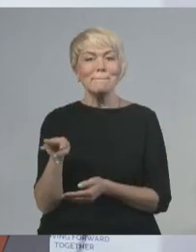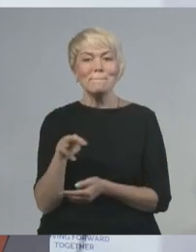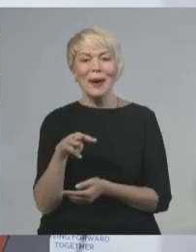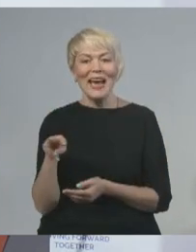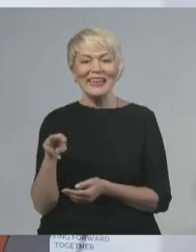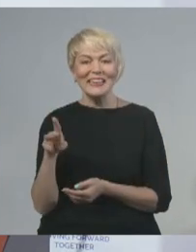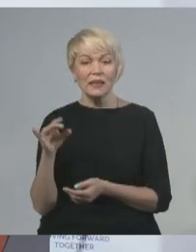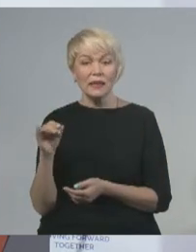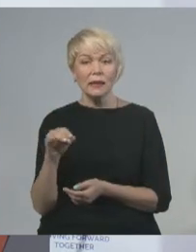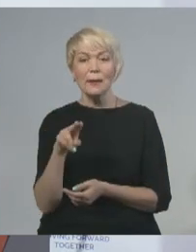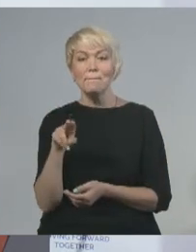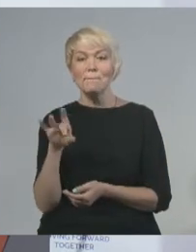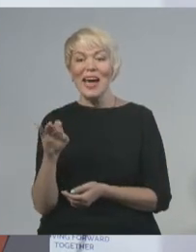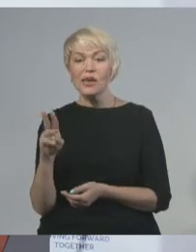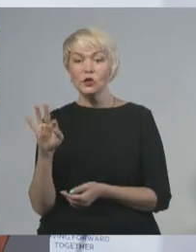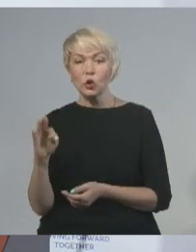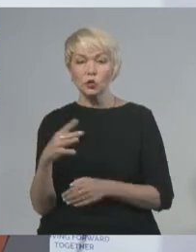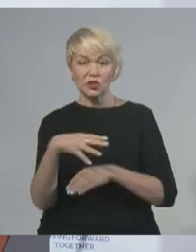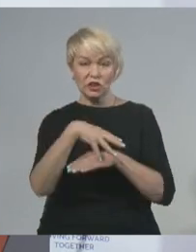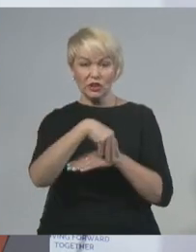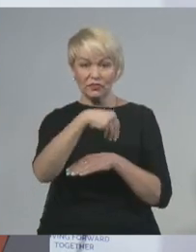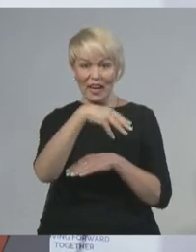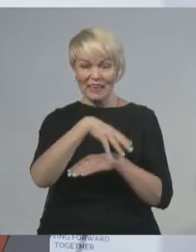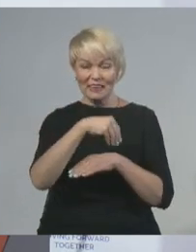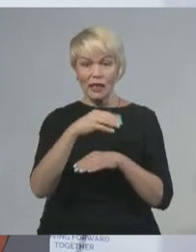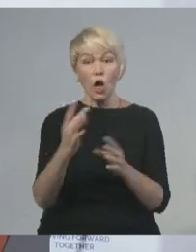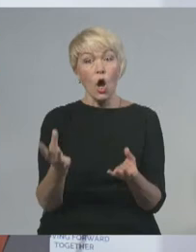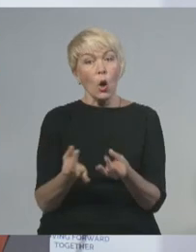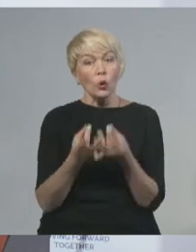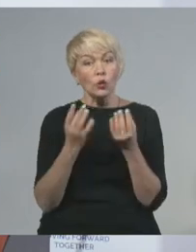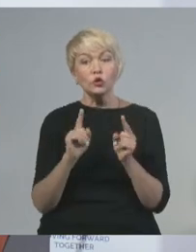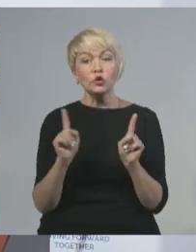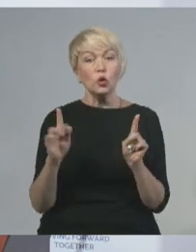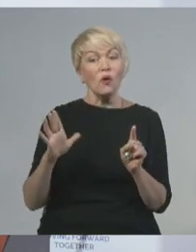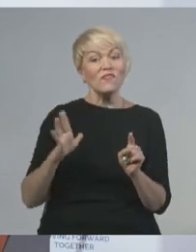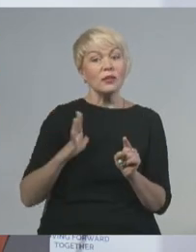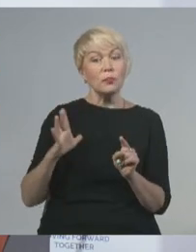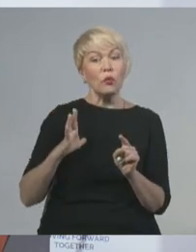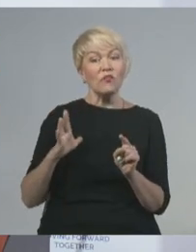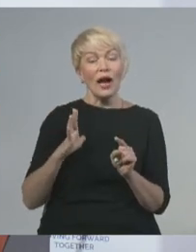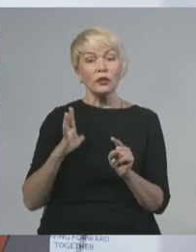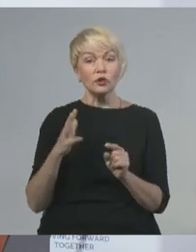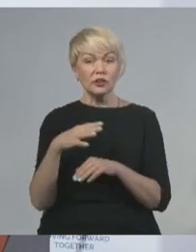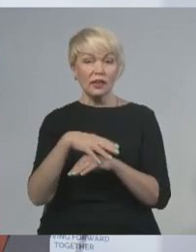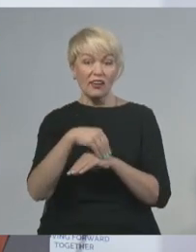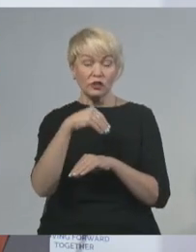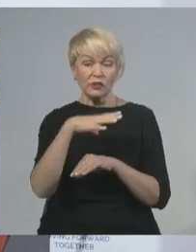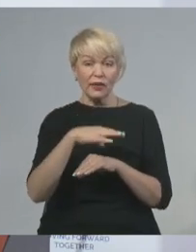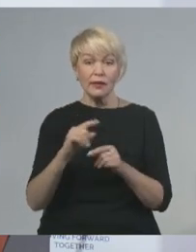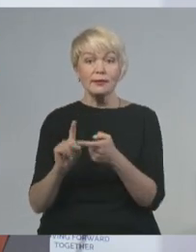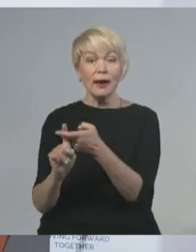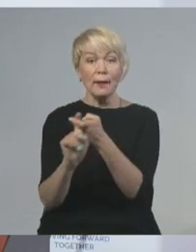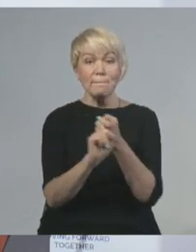and how the the pandemics influence media in your country